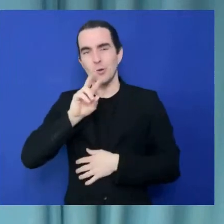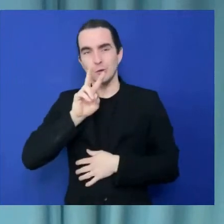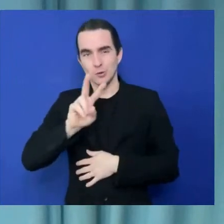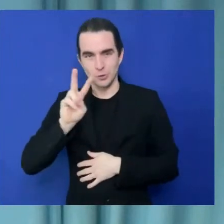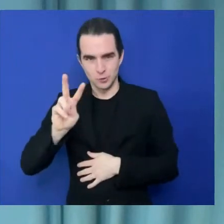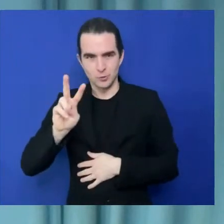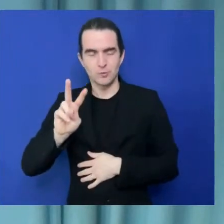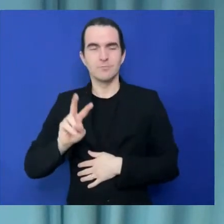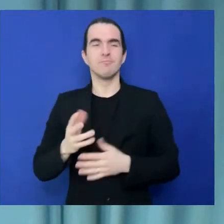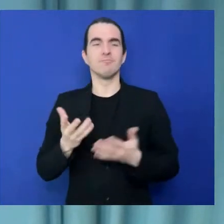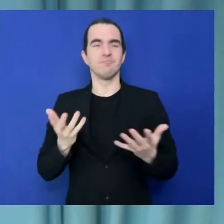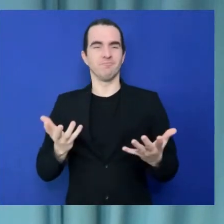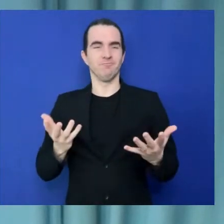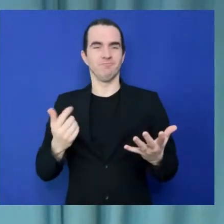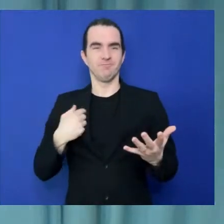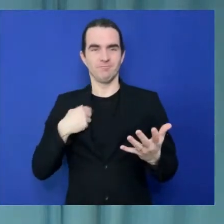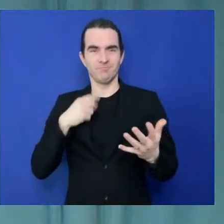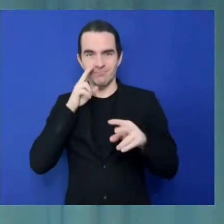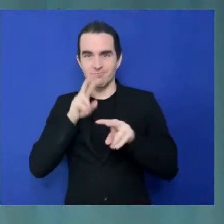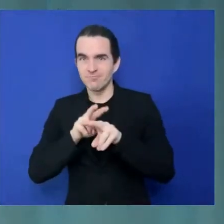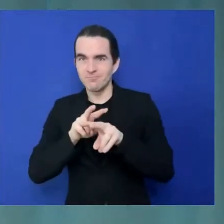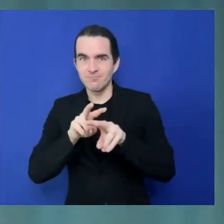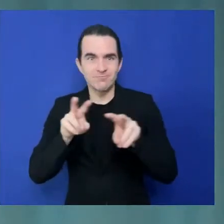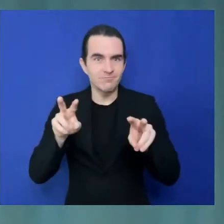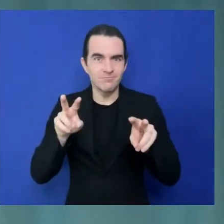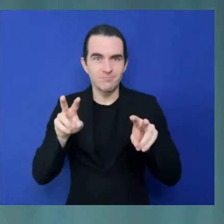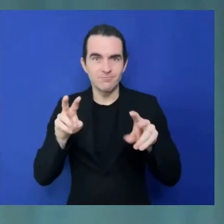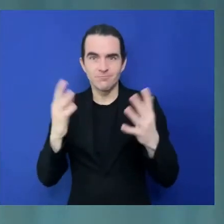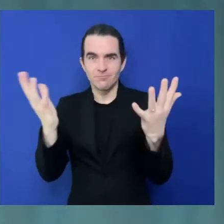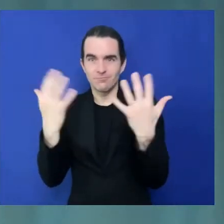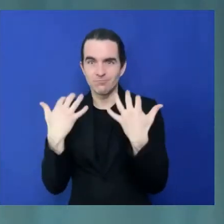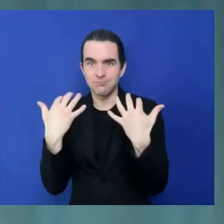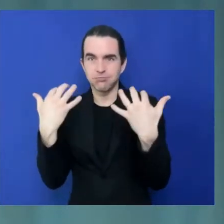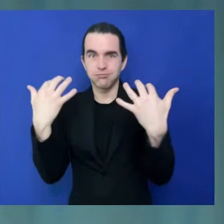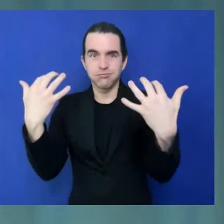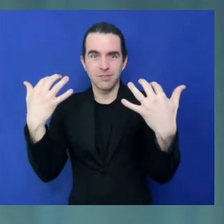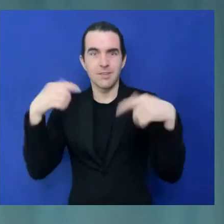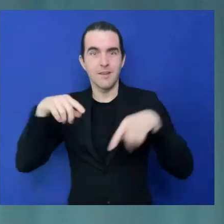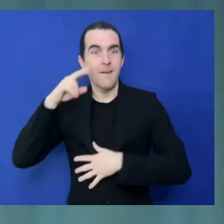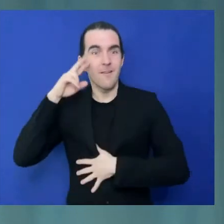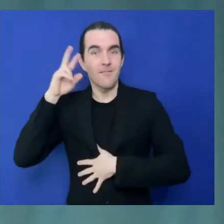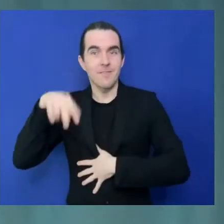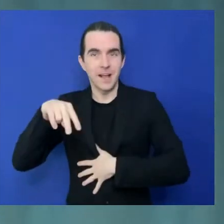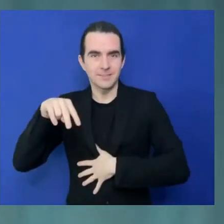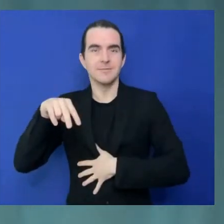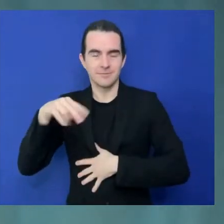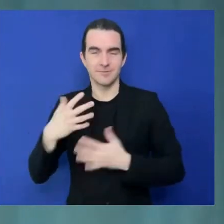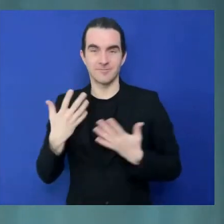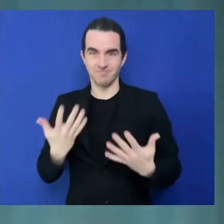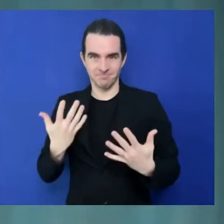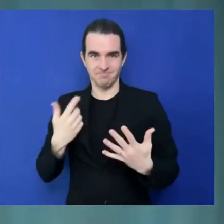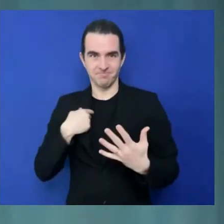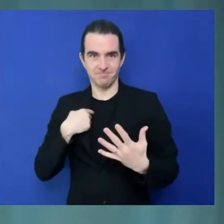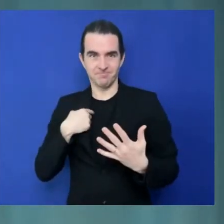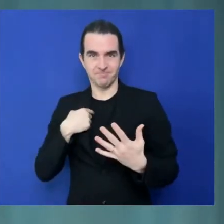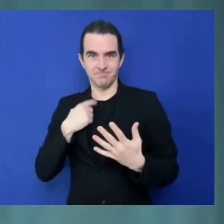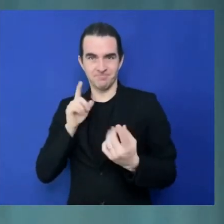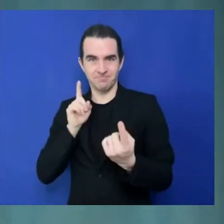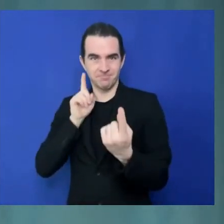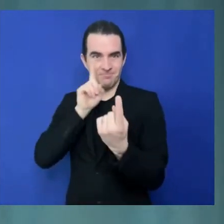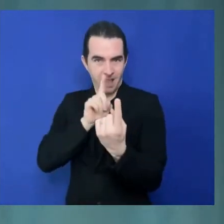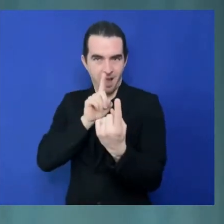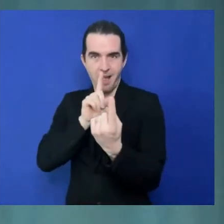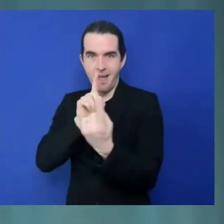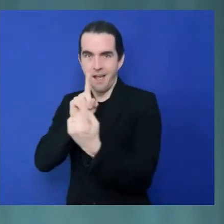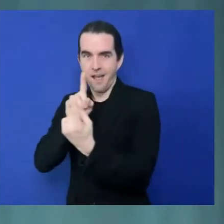via our accessible live broadcast. And I send you all the best wishes wherever